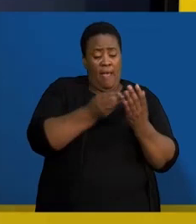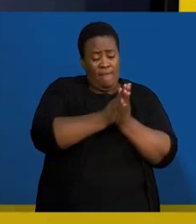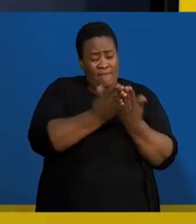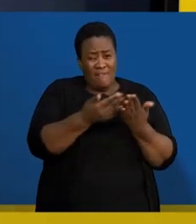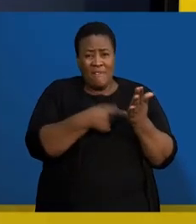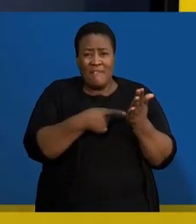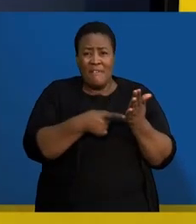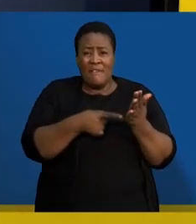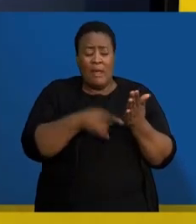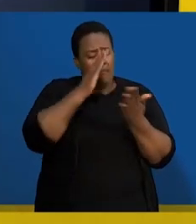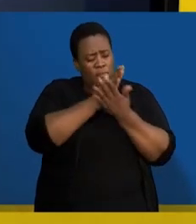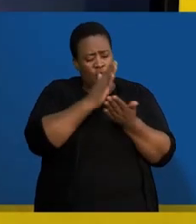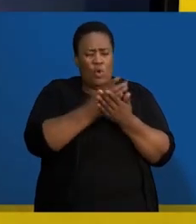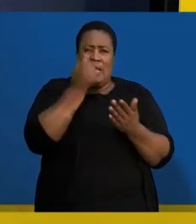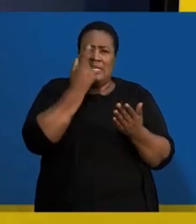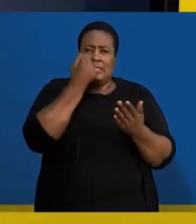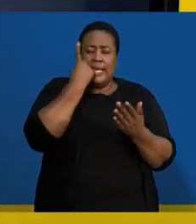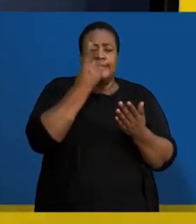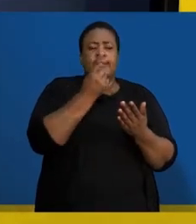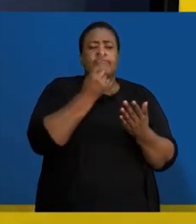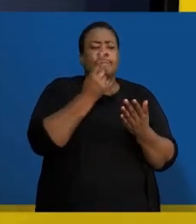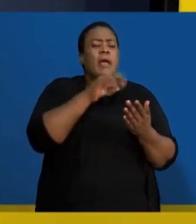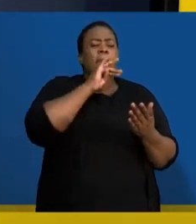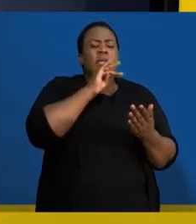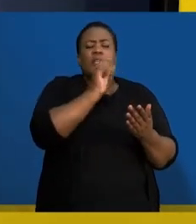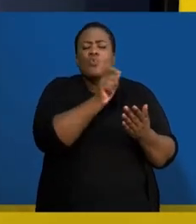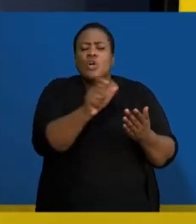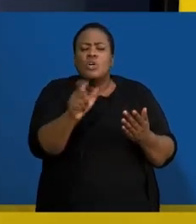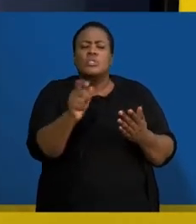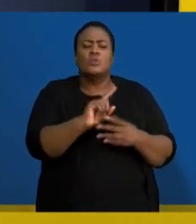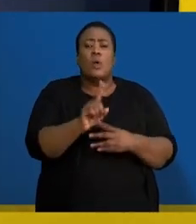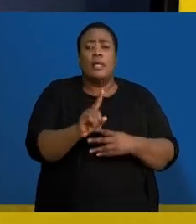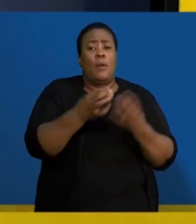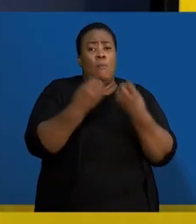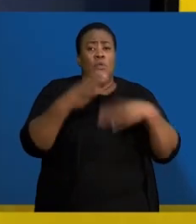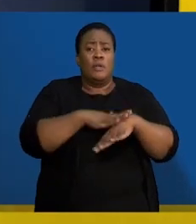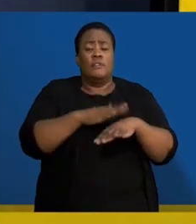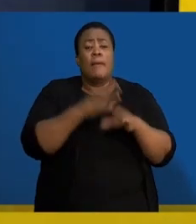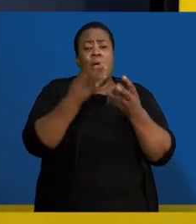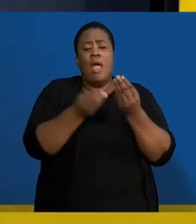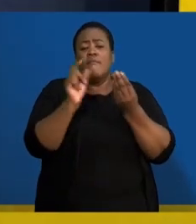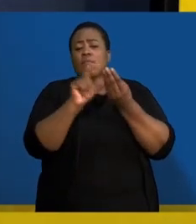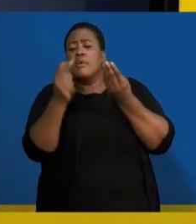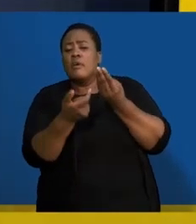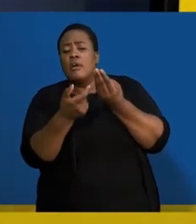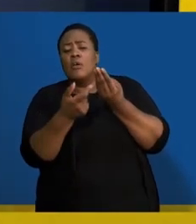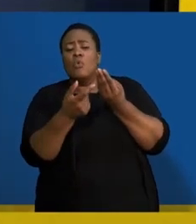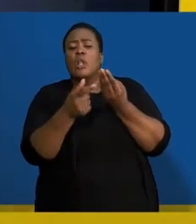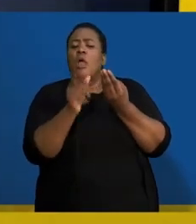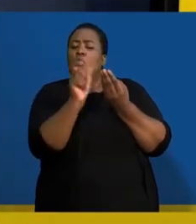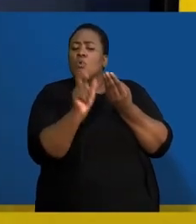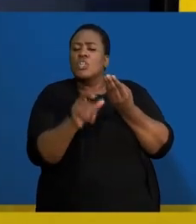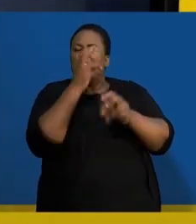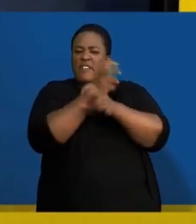booklet. Make sure you understand the meanings of different words. Okay, in most cases, there is a glossary of terms, difficult terms that will be